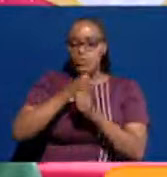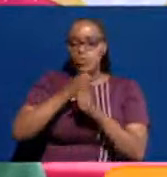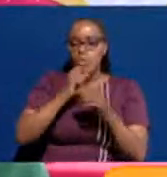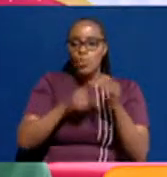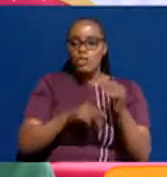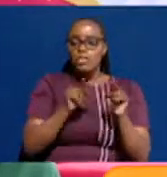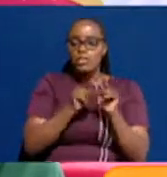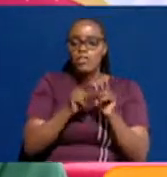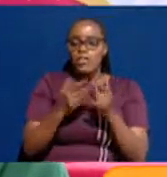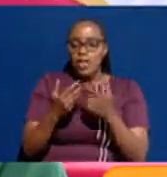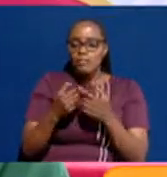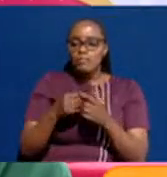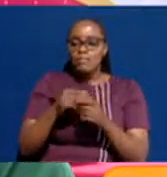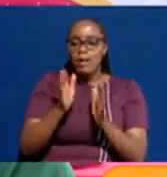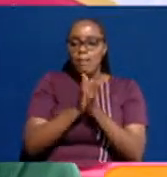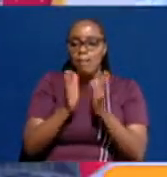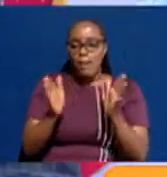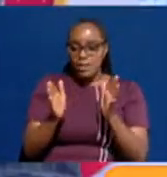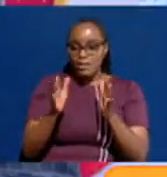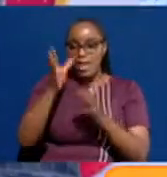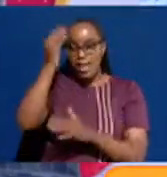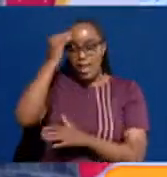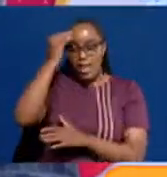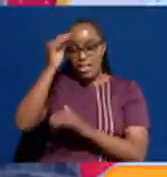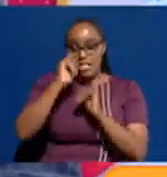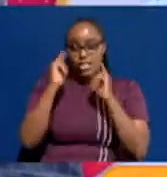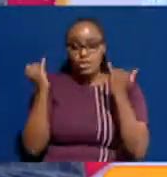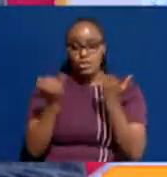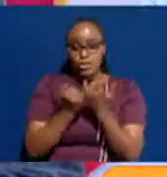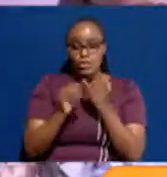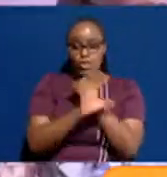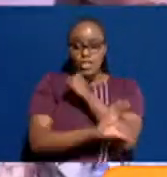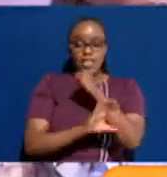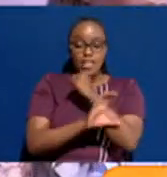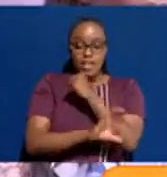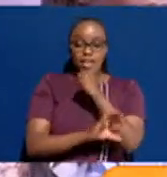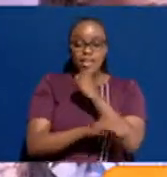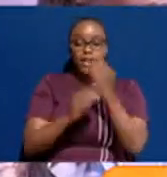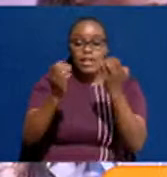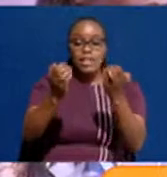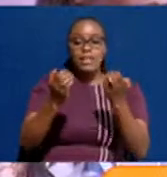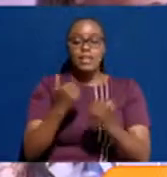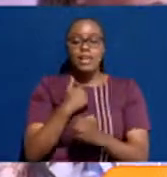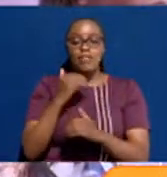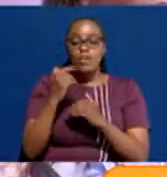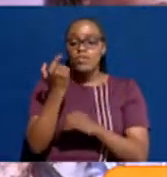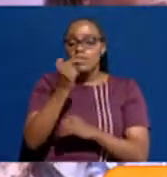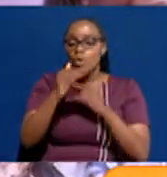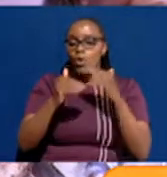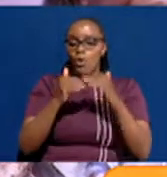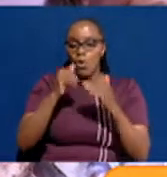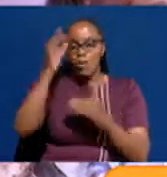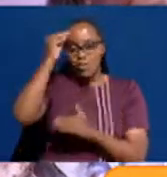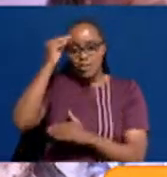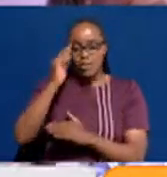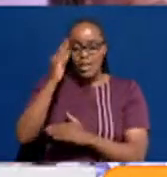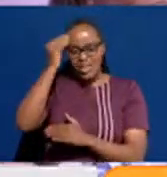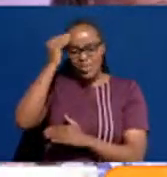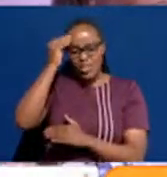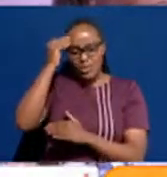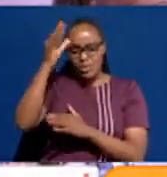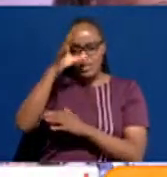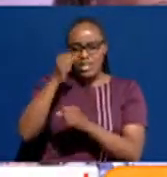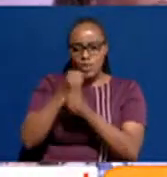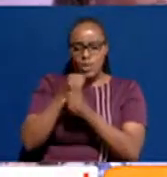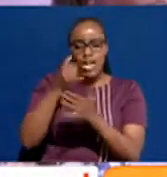the mushrooming of public learning institutions in the country. There is need for all education stakeholders to